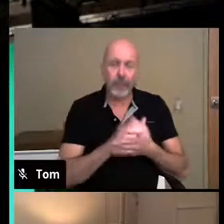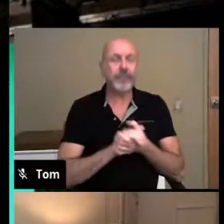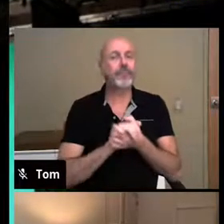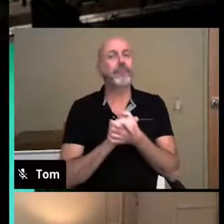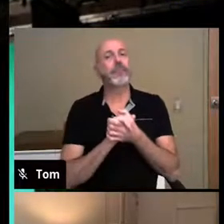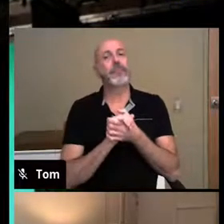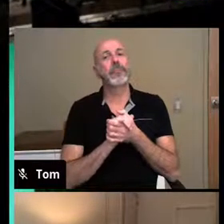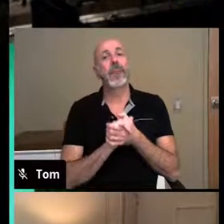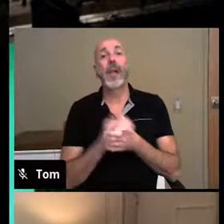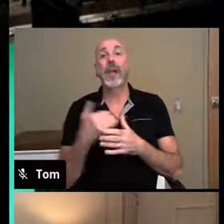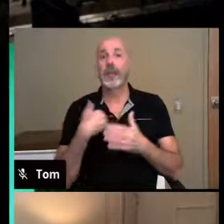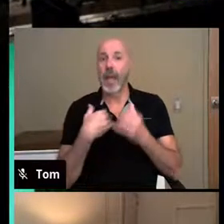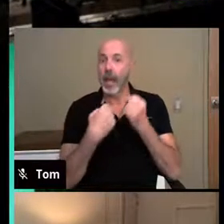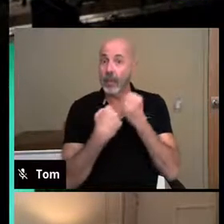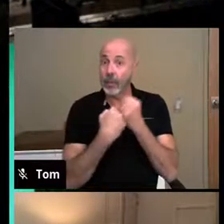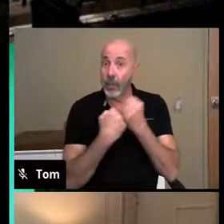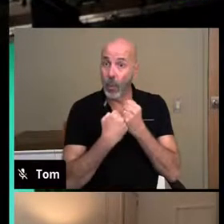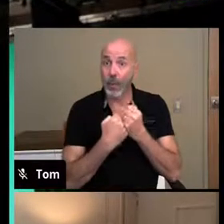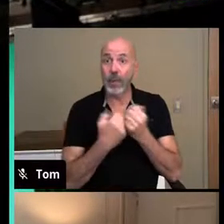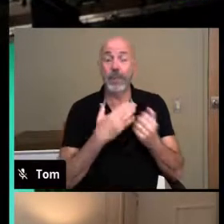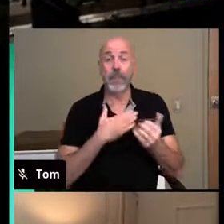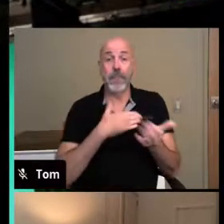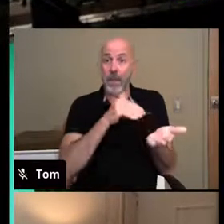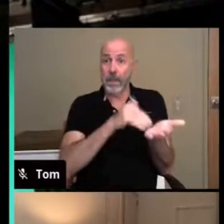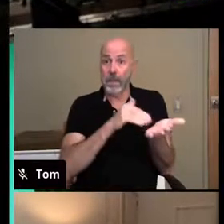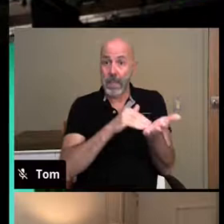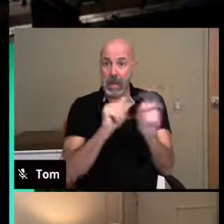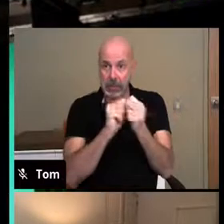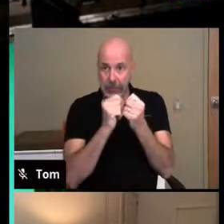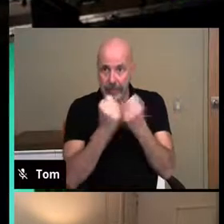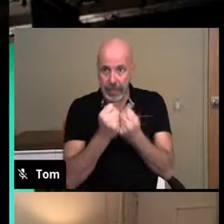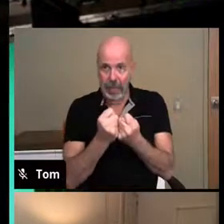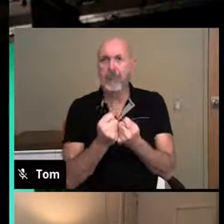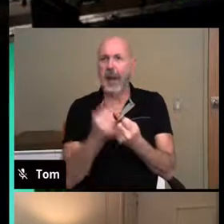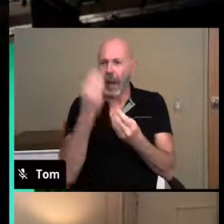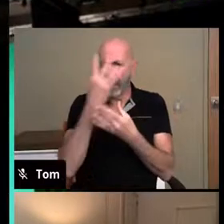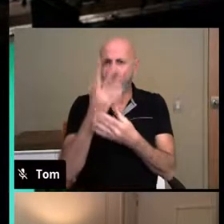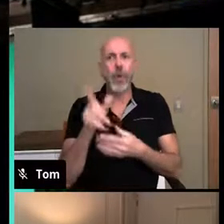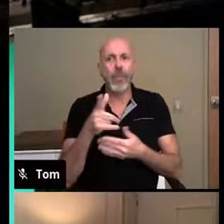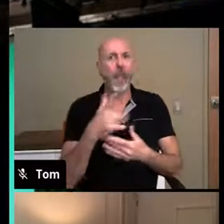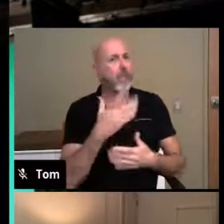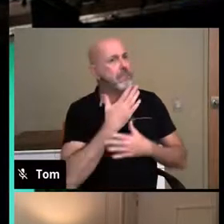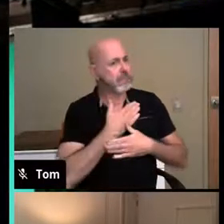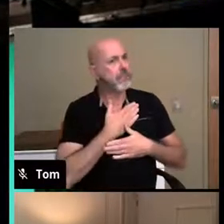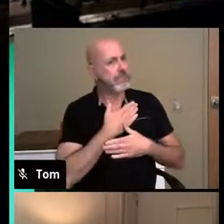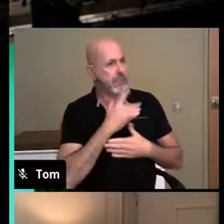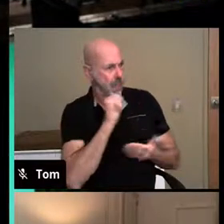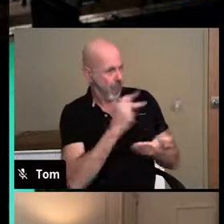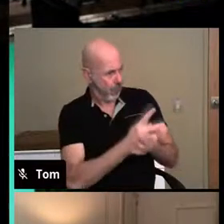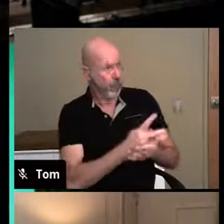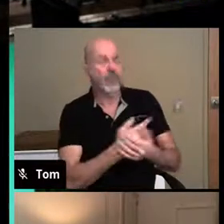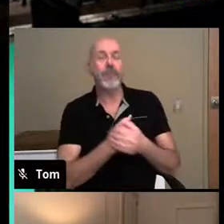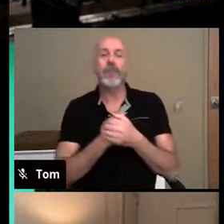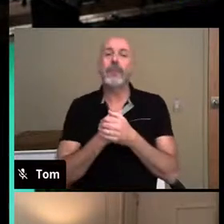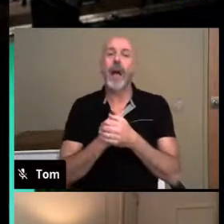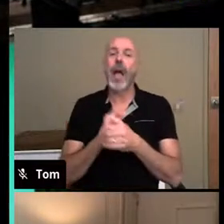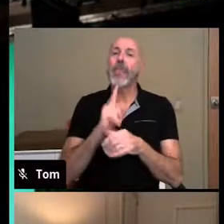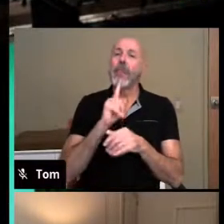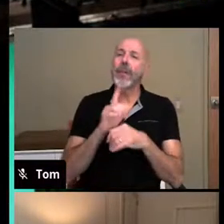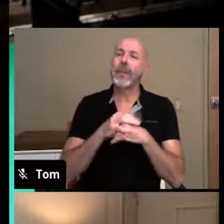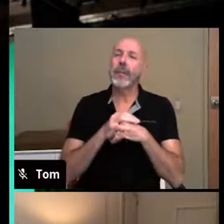the support of my medical team to make sure that they like what I'm doing, and to just